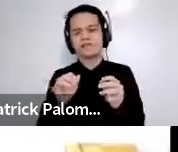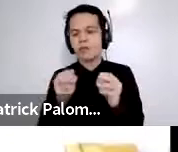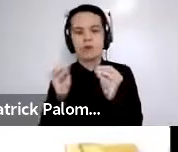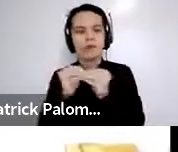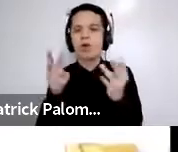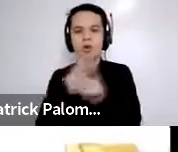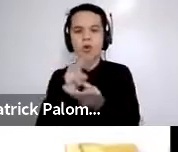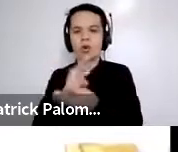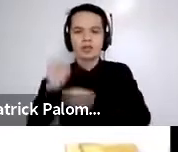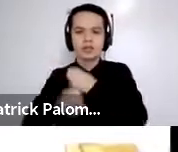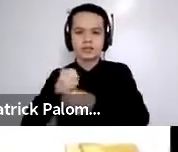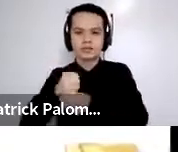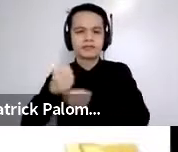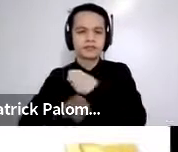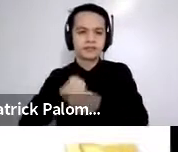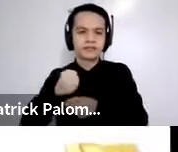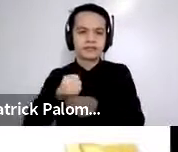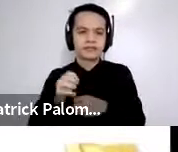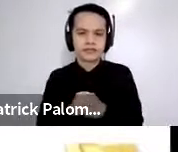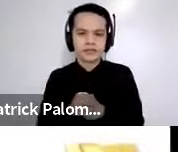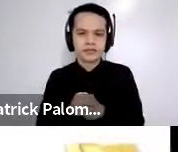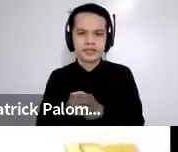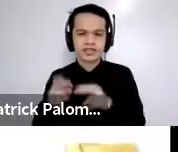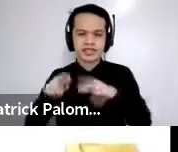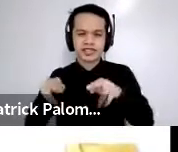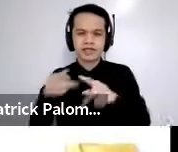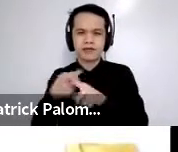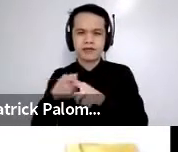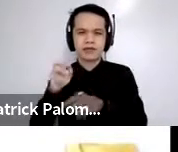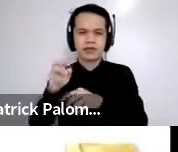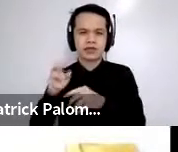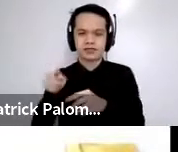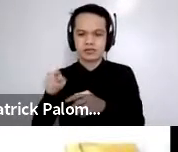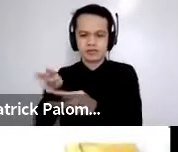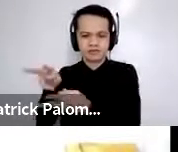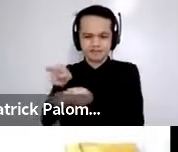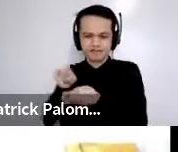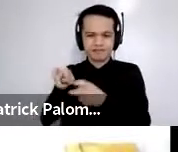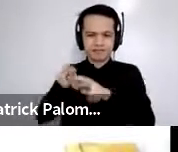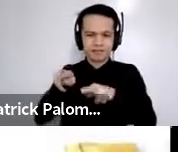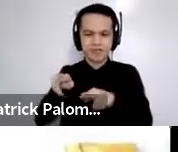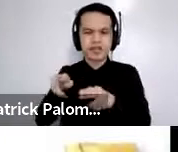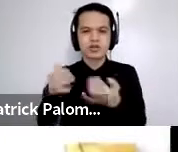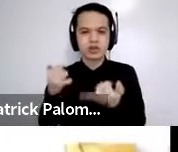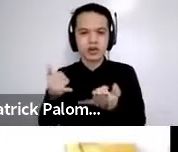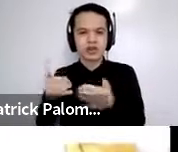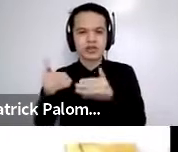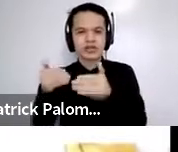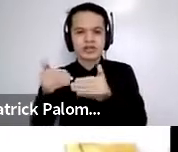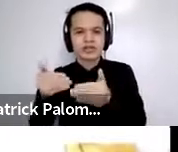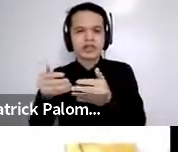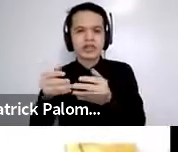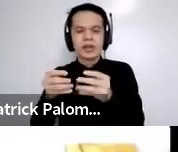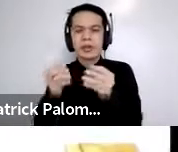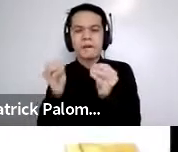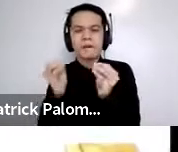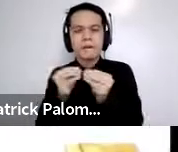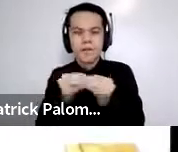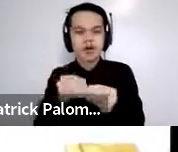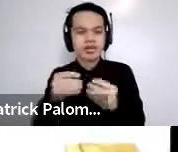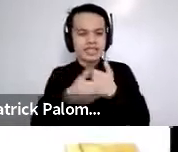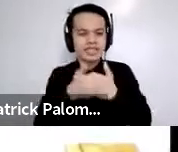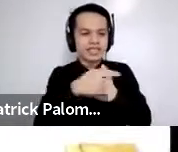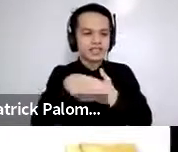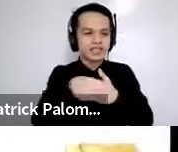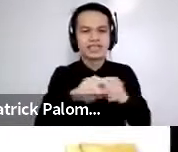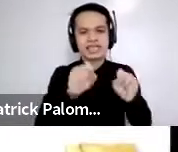research by the World Bank estimates that climate change will push 132 million people into extreme poverty. This means more farmers